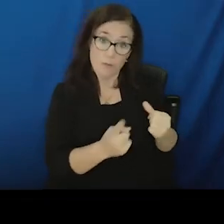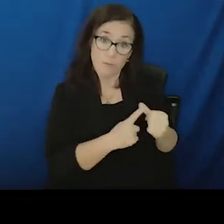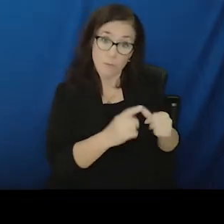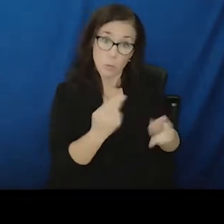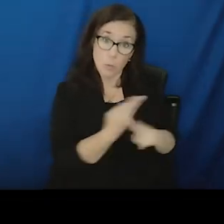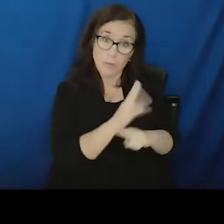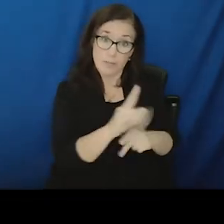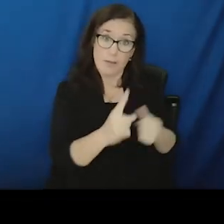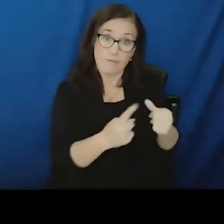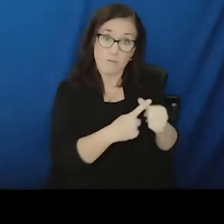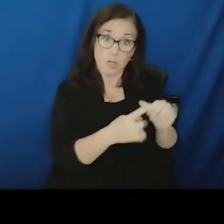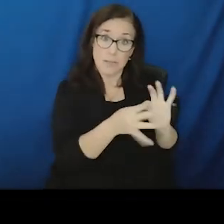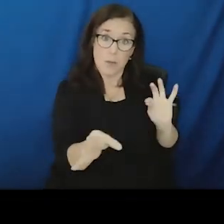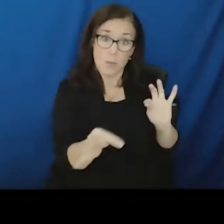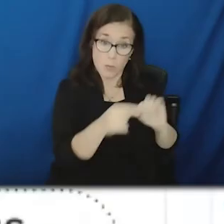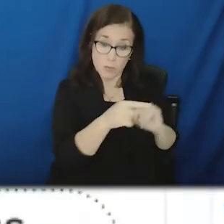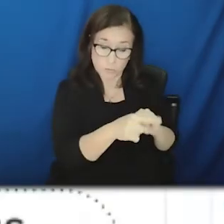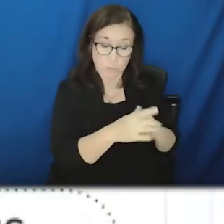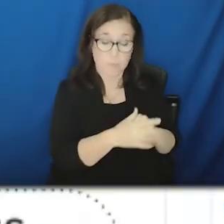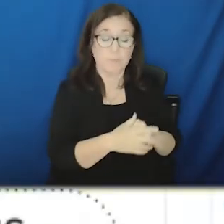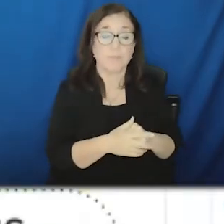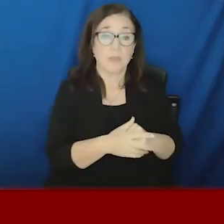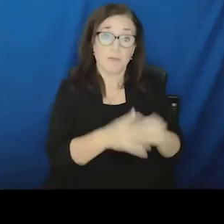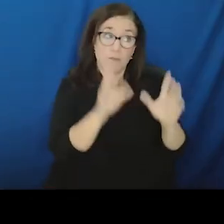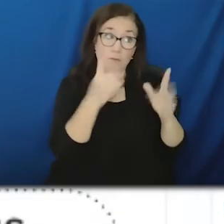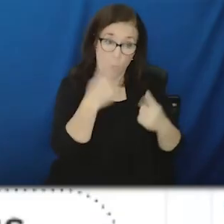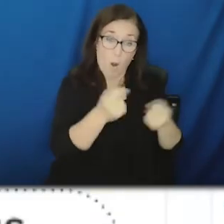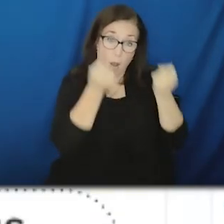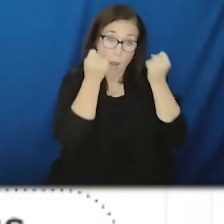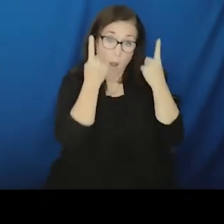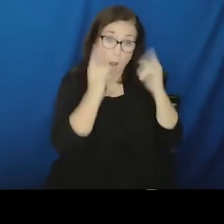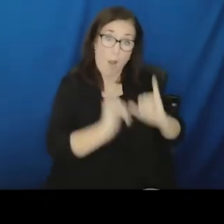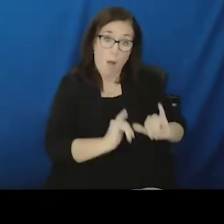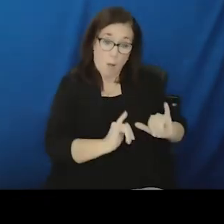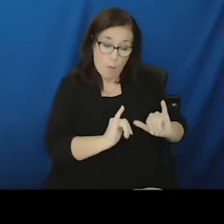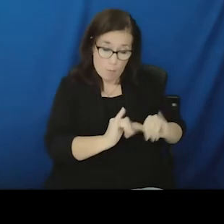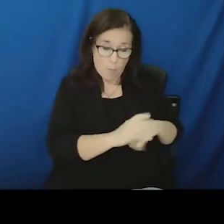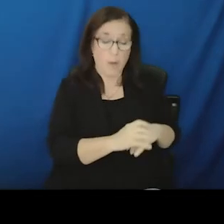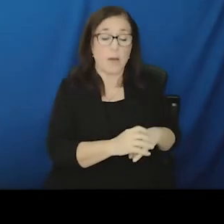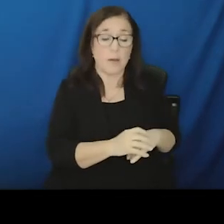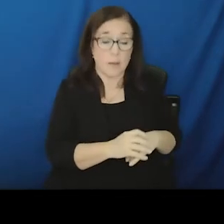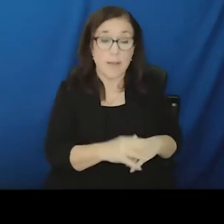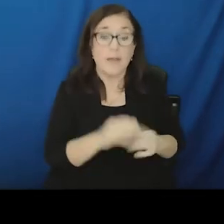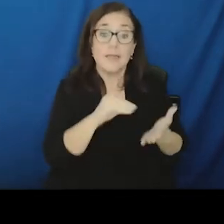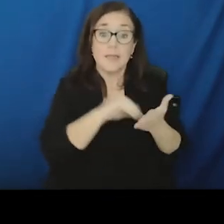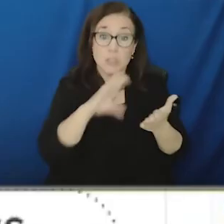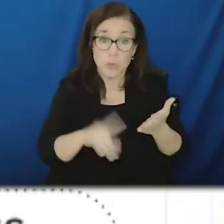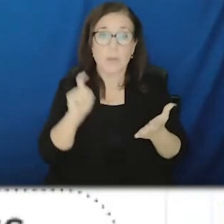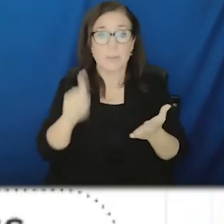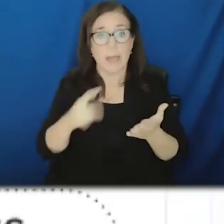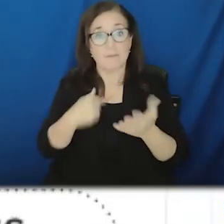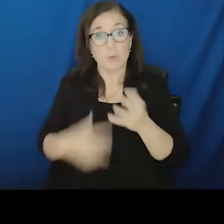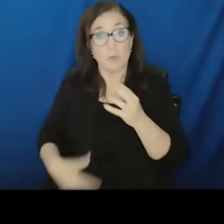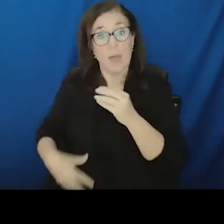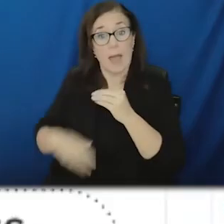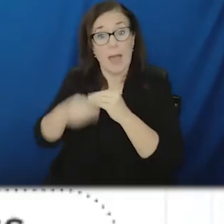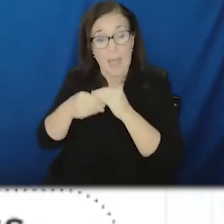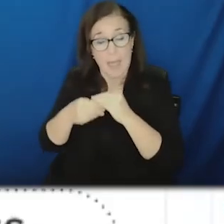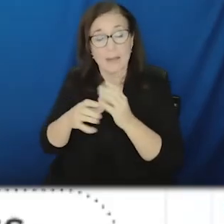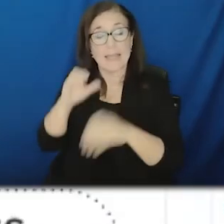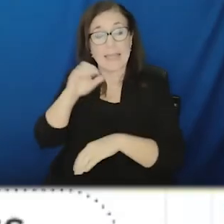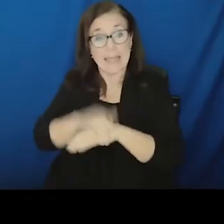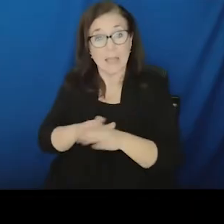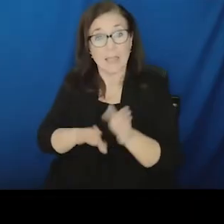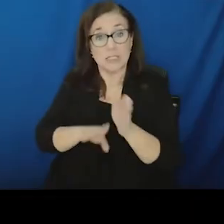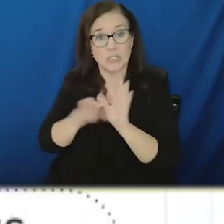taught. Students must also receive designated English language development. This is important